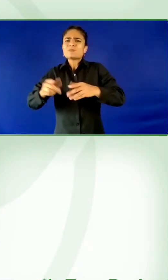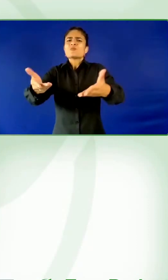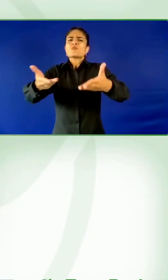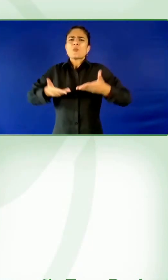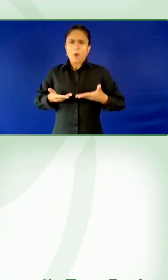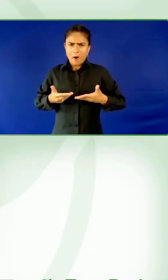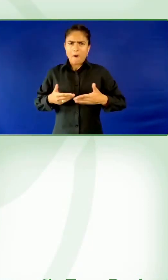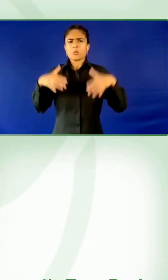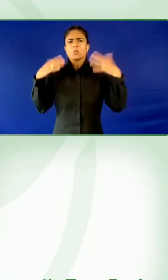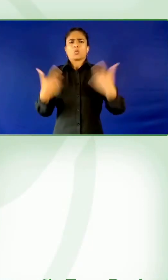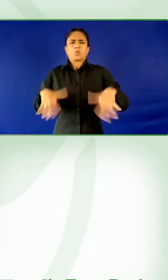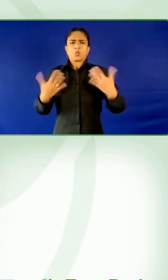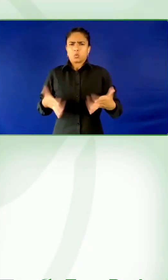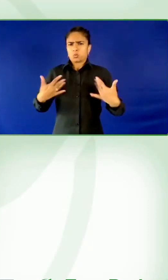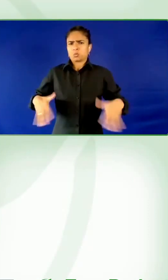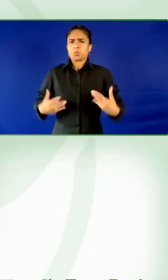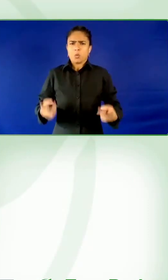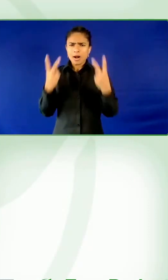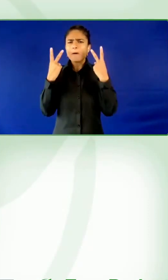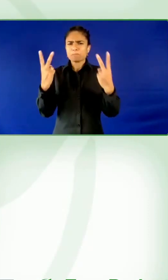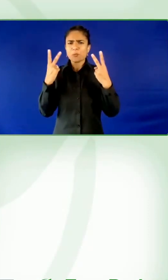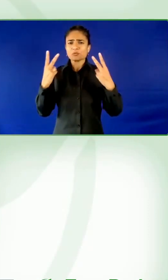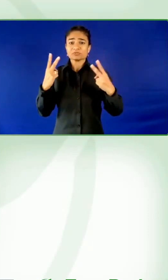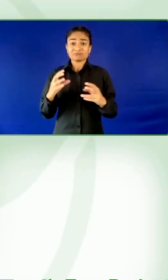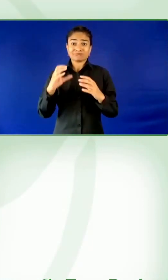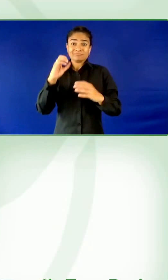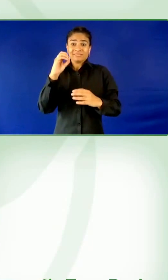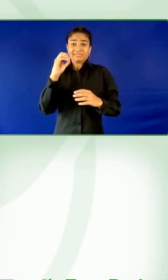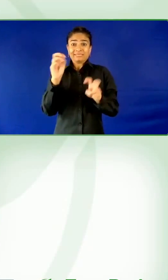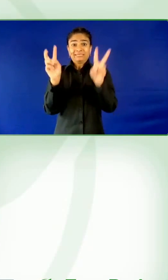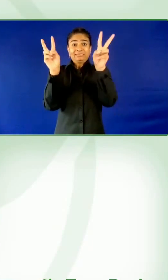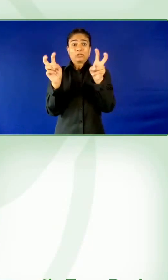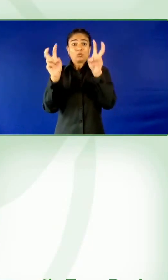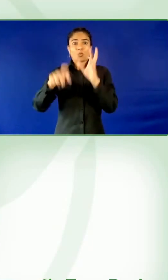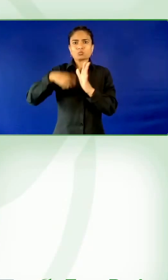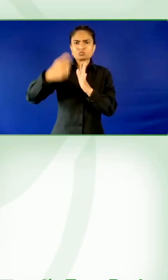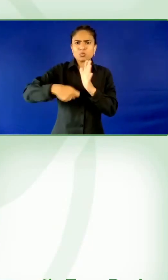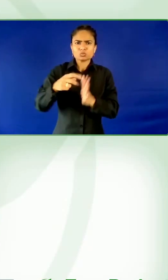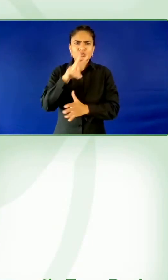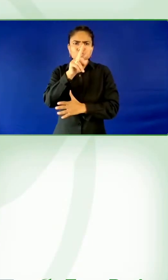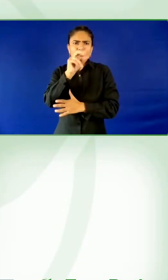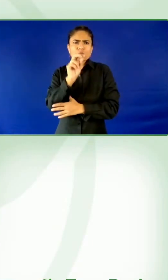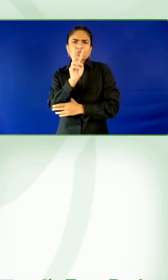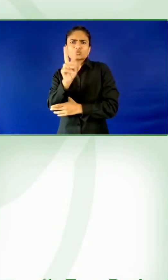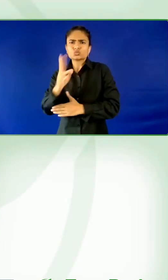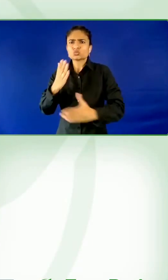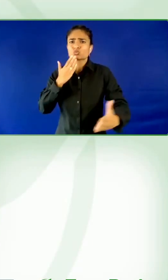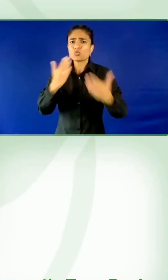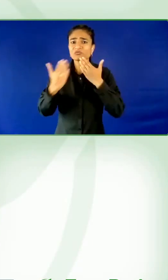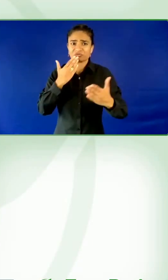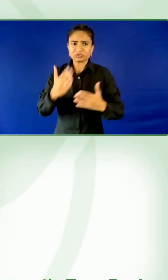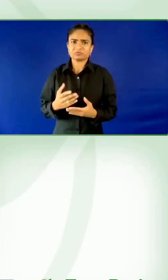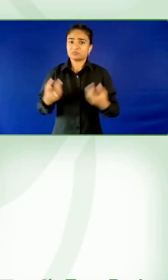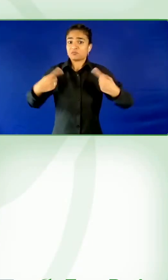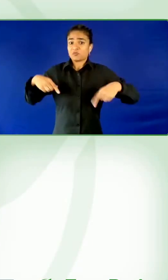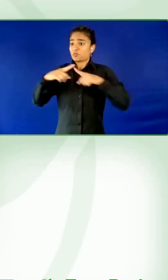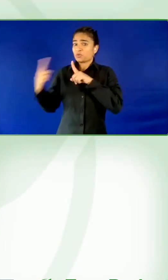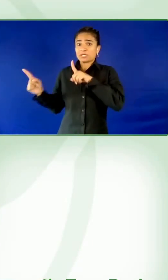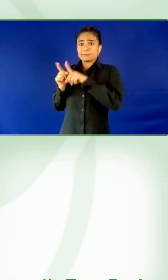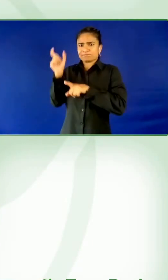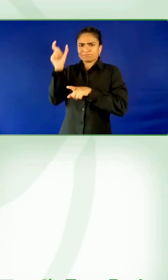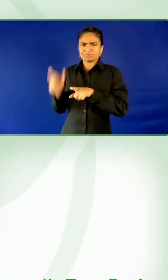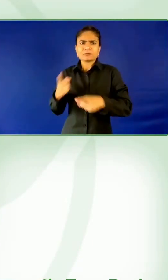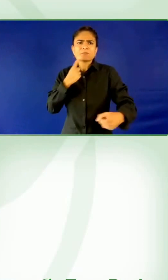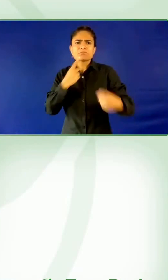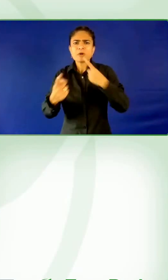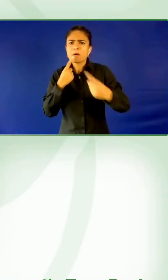hair, blue glasses, and I'm wearing a white shirt with a bright green, Zero Project